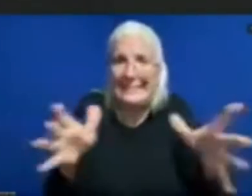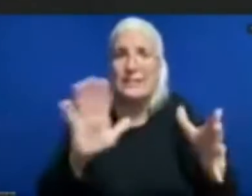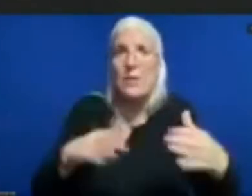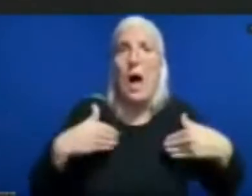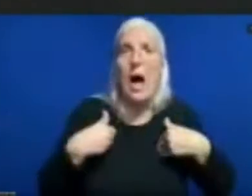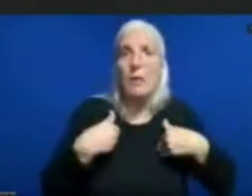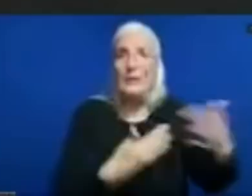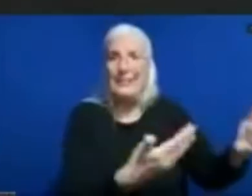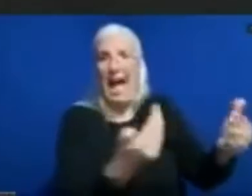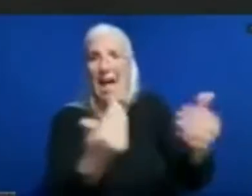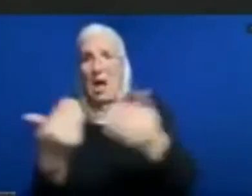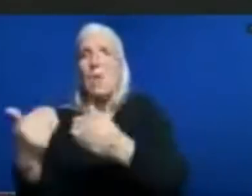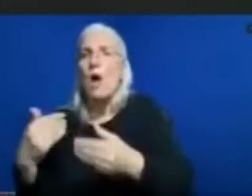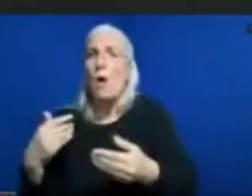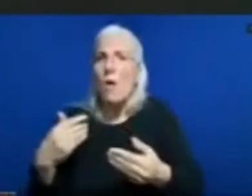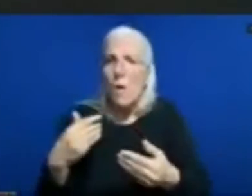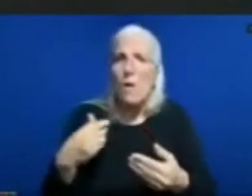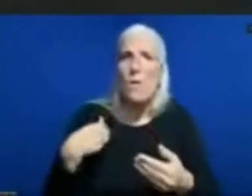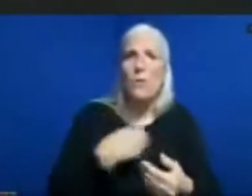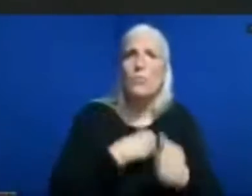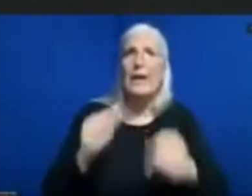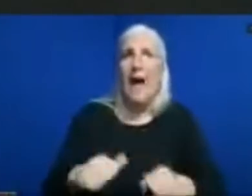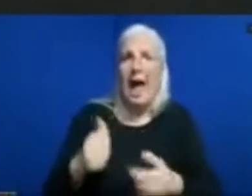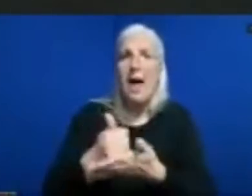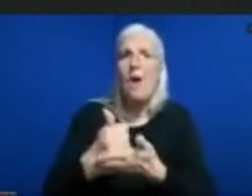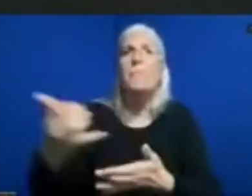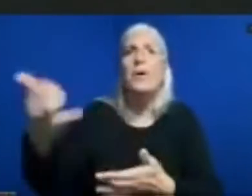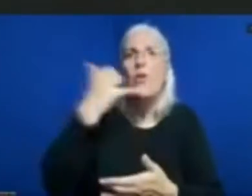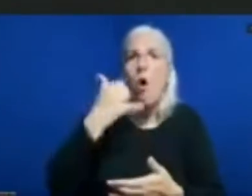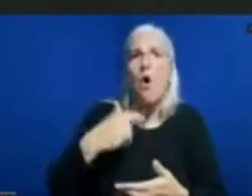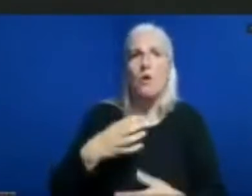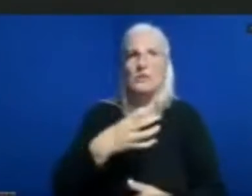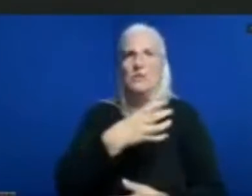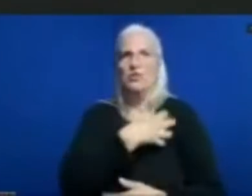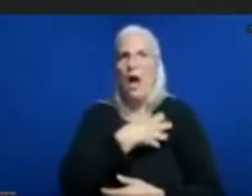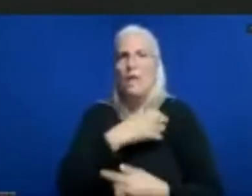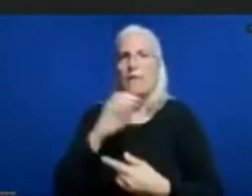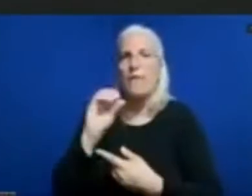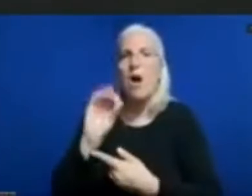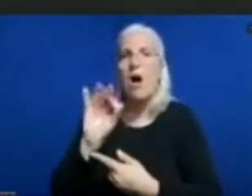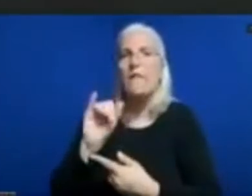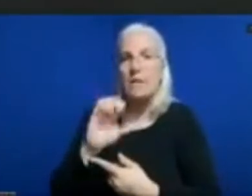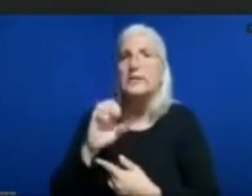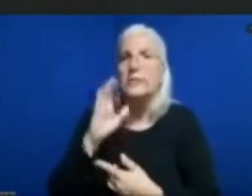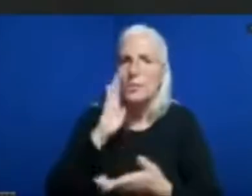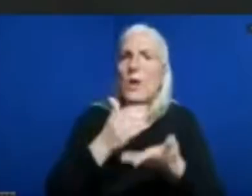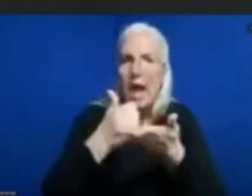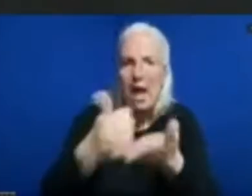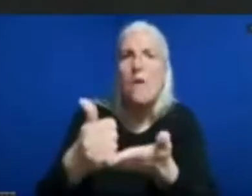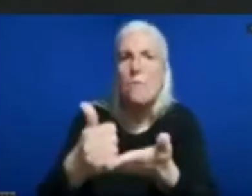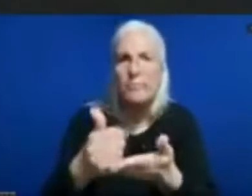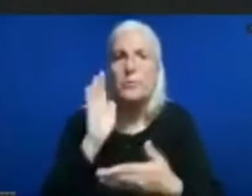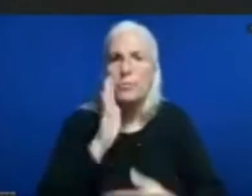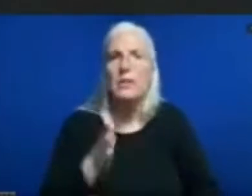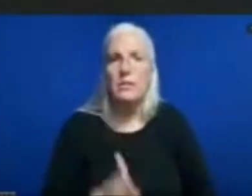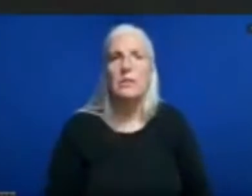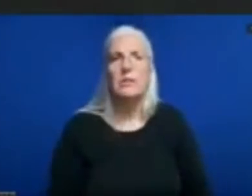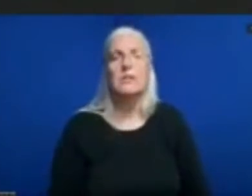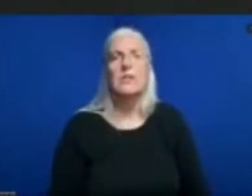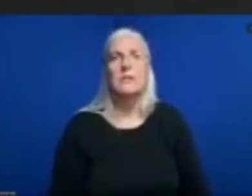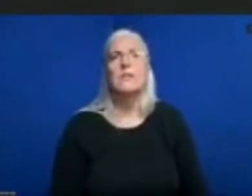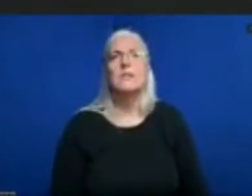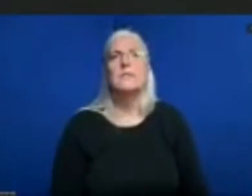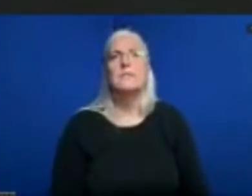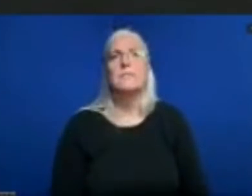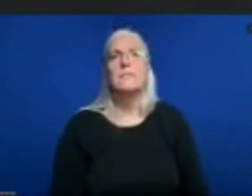areas, please call the sheriff's office and we will help you with that. Right now, so law enforcement personnel, we have a number